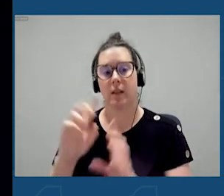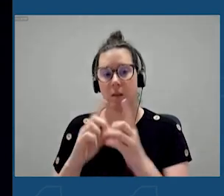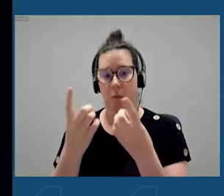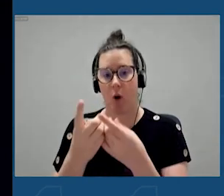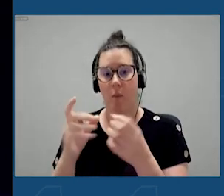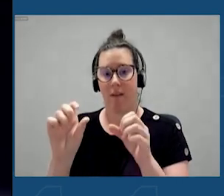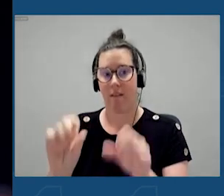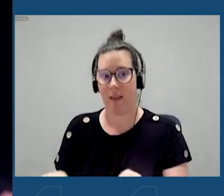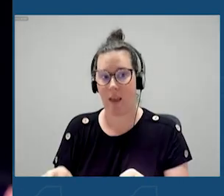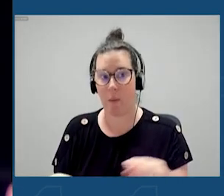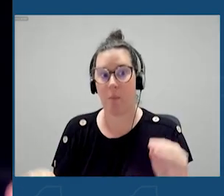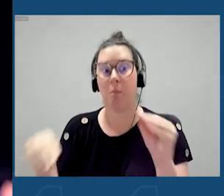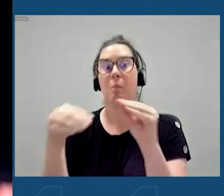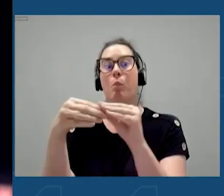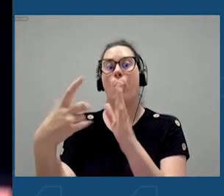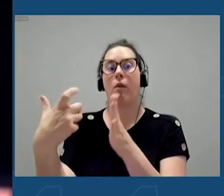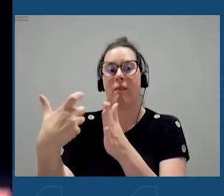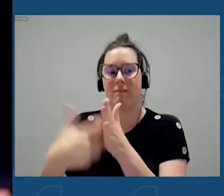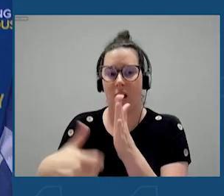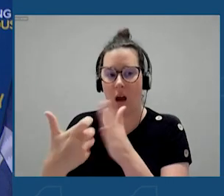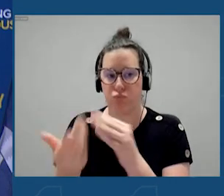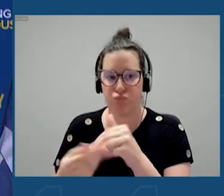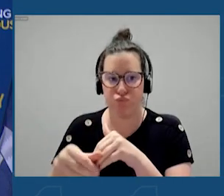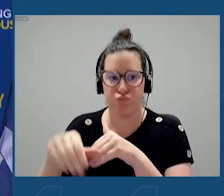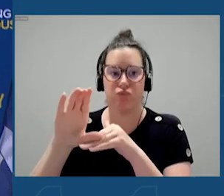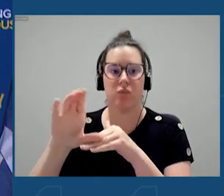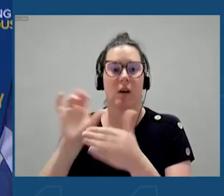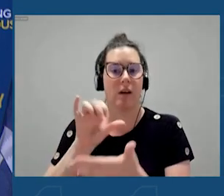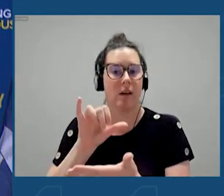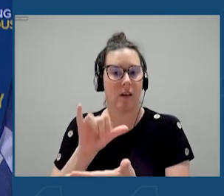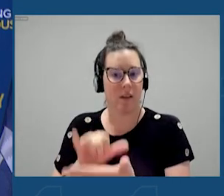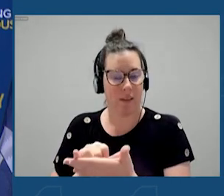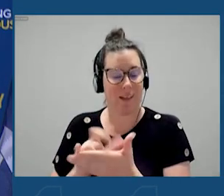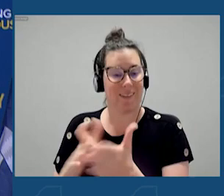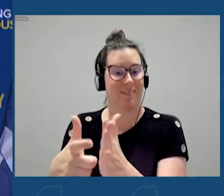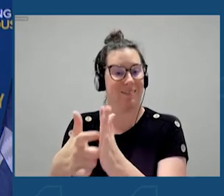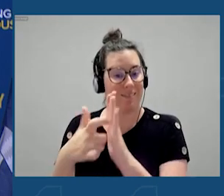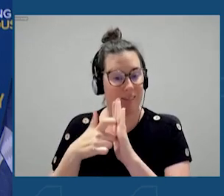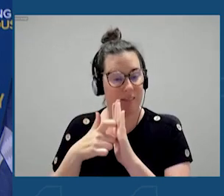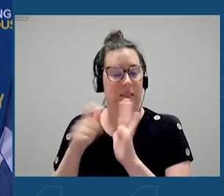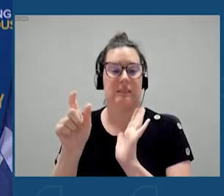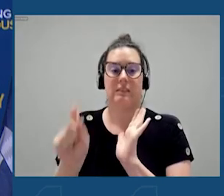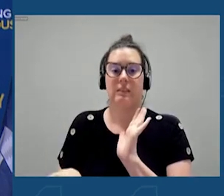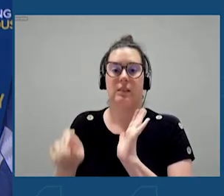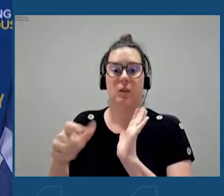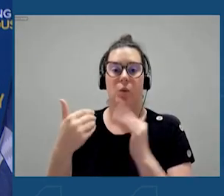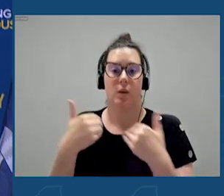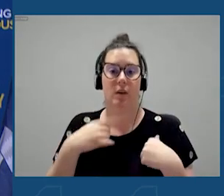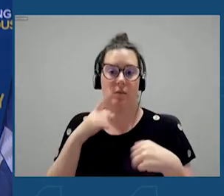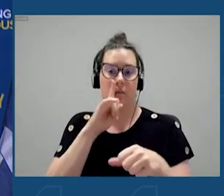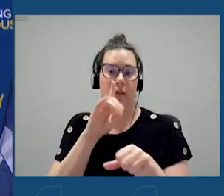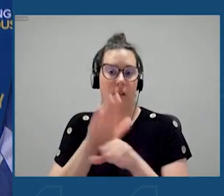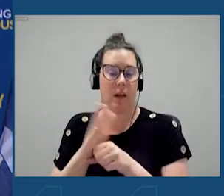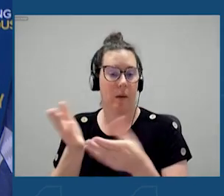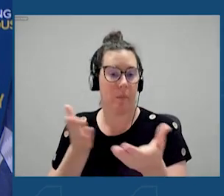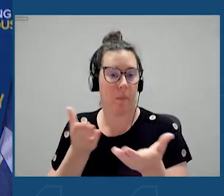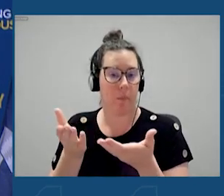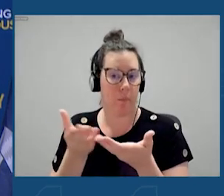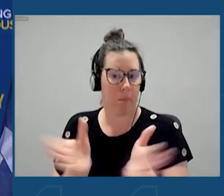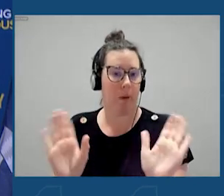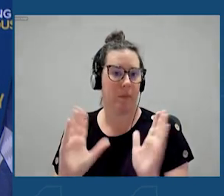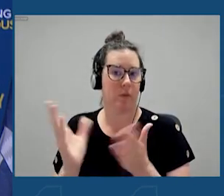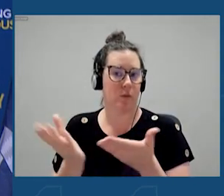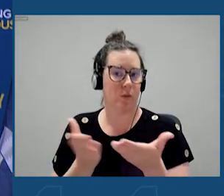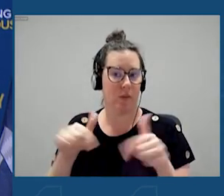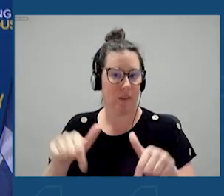of that. And that is the enhancement that was so necessary, because we have dedicated public servants here at the Department